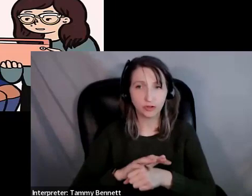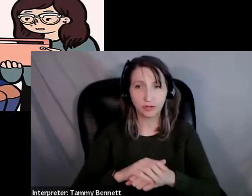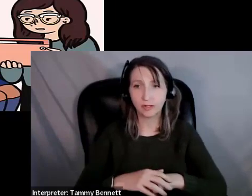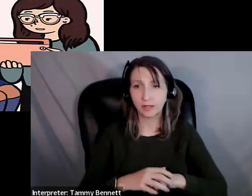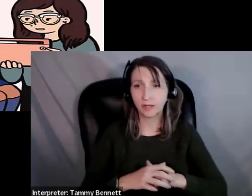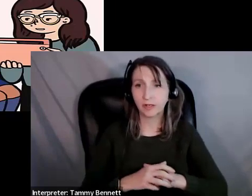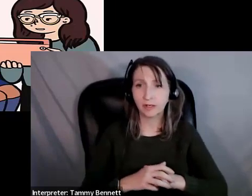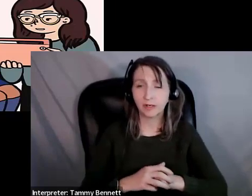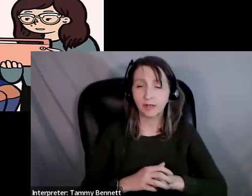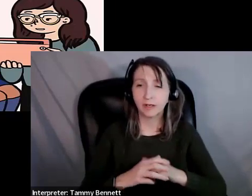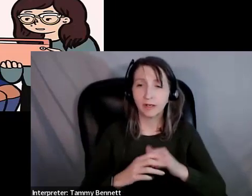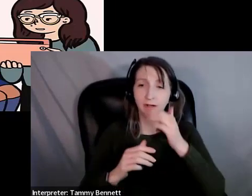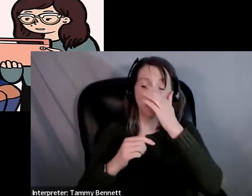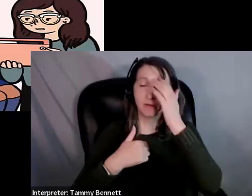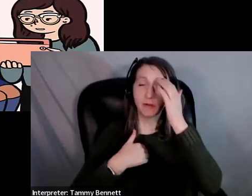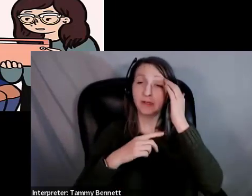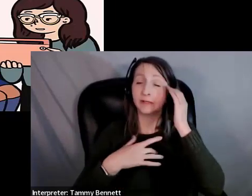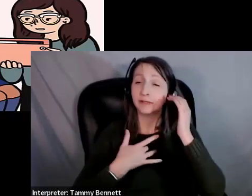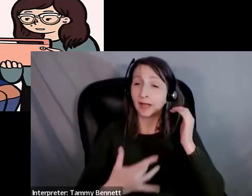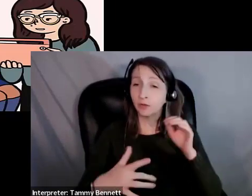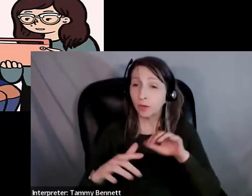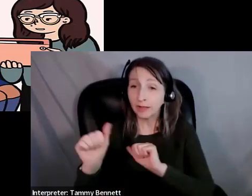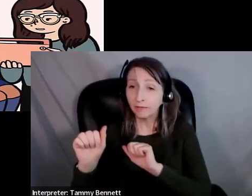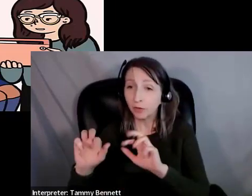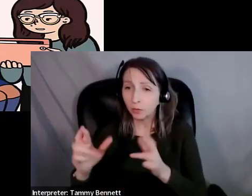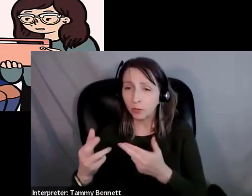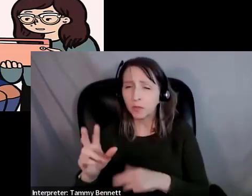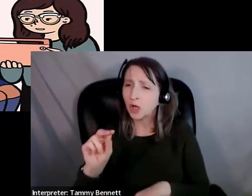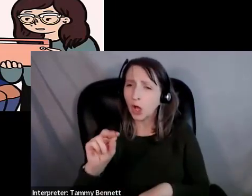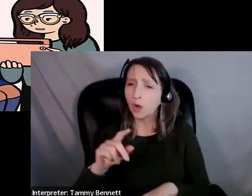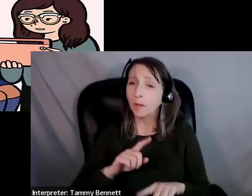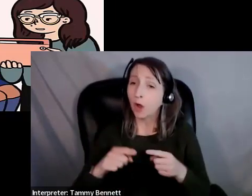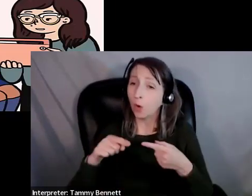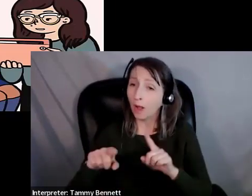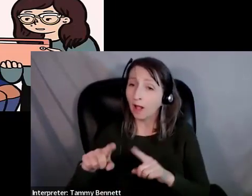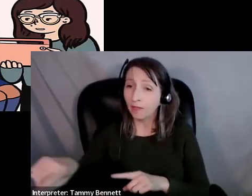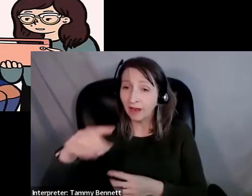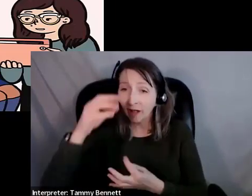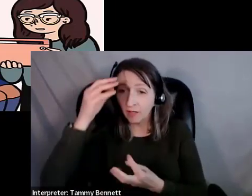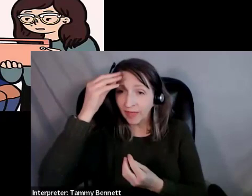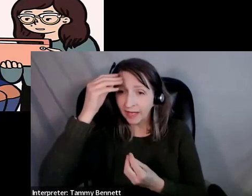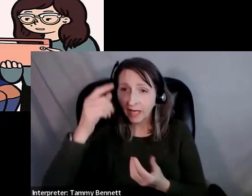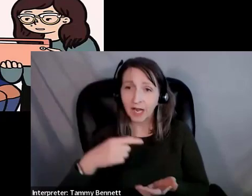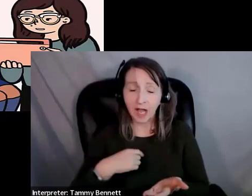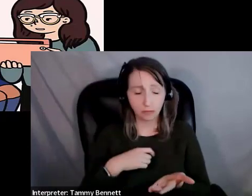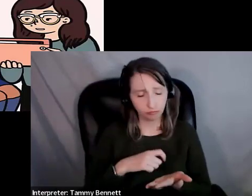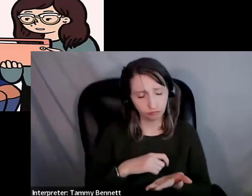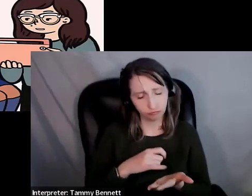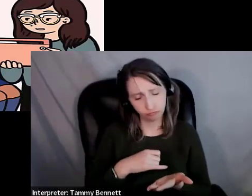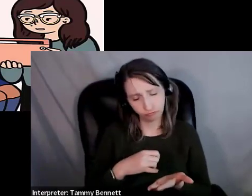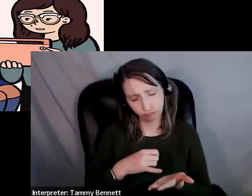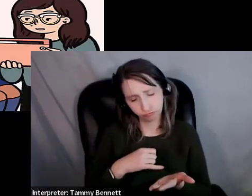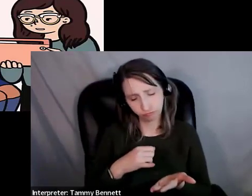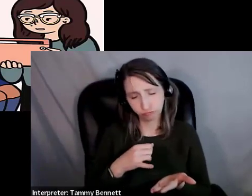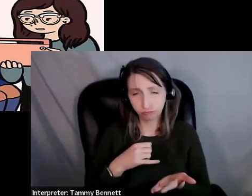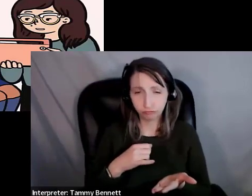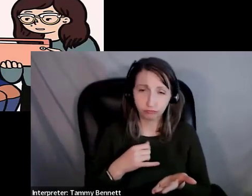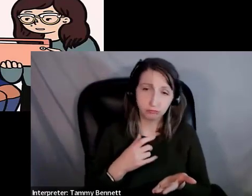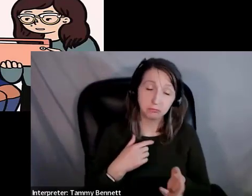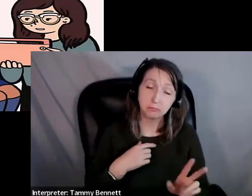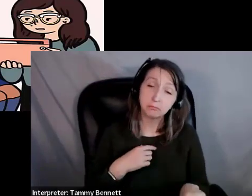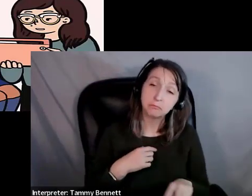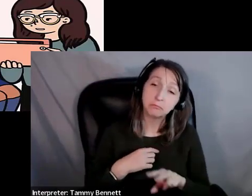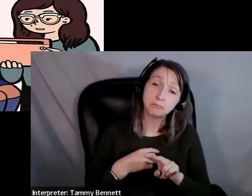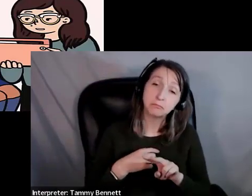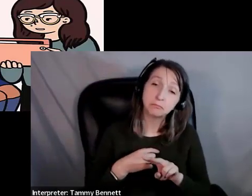the room, but sometimes I'll, I'll just be, you know, drawing on a piece of paper while they're figuring it out. I look over knowing that make establishing the eye contact to